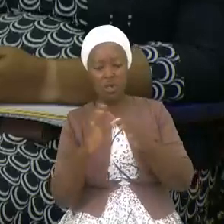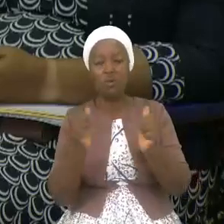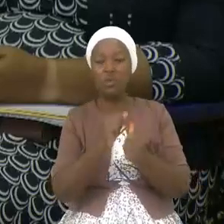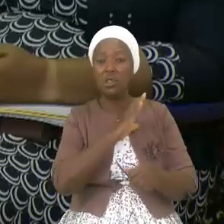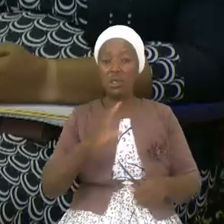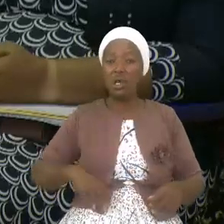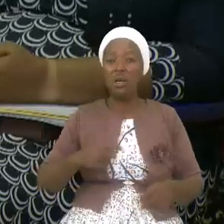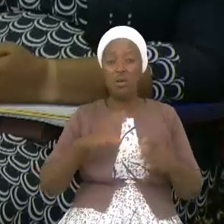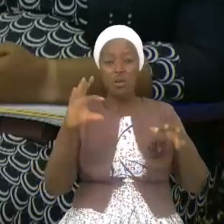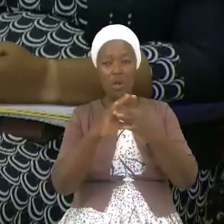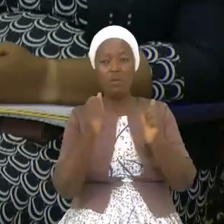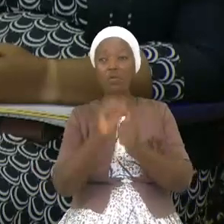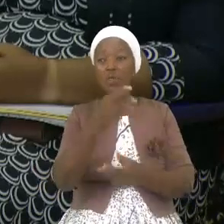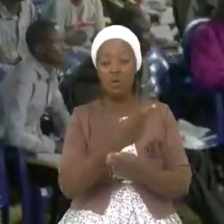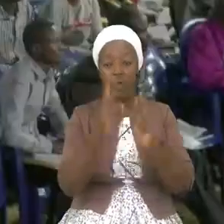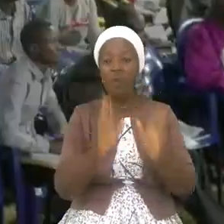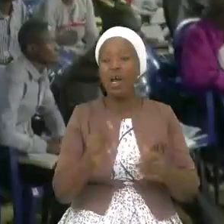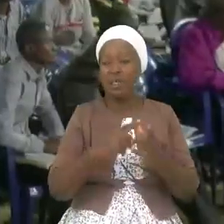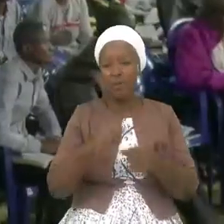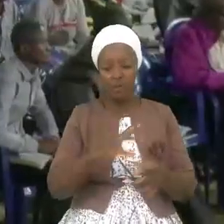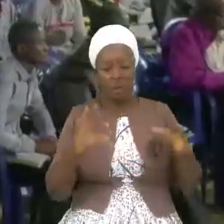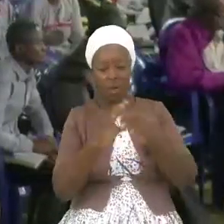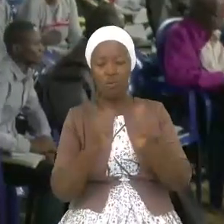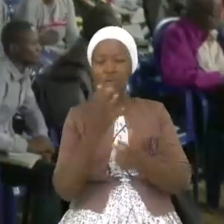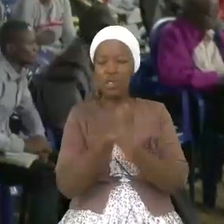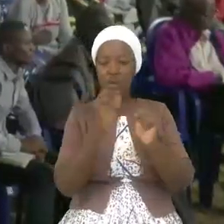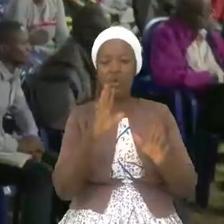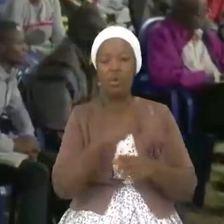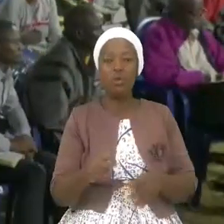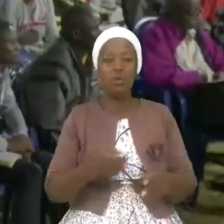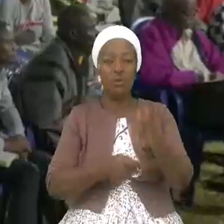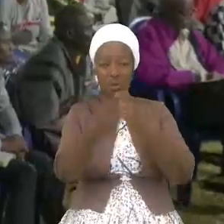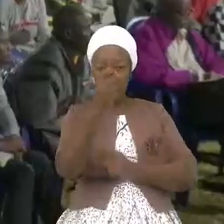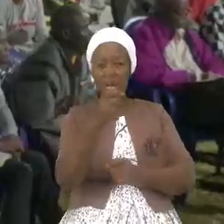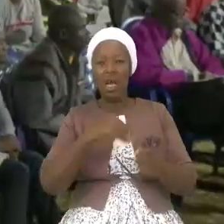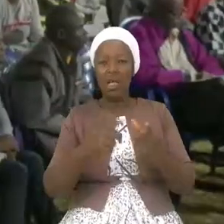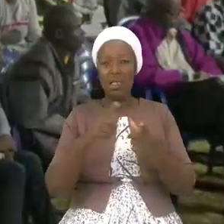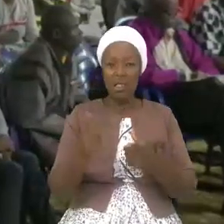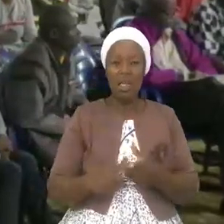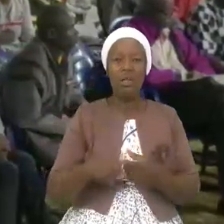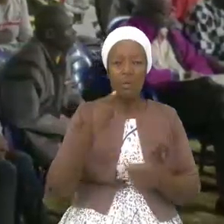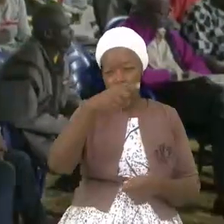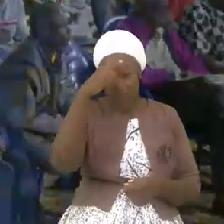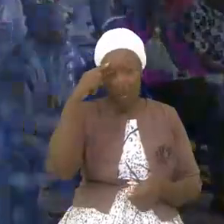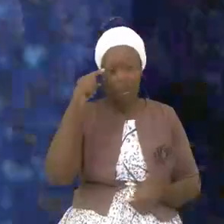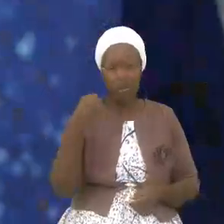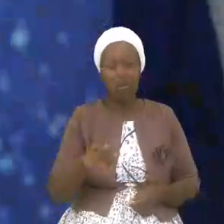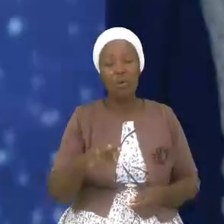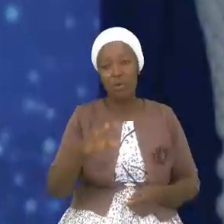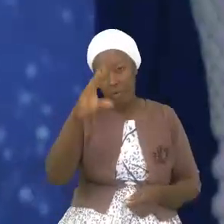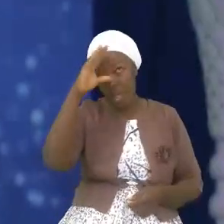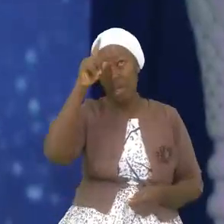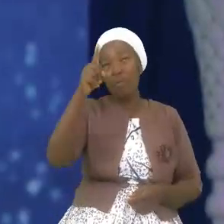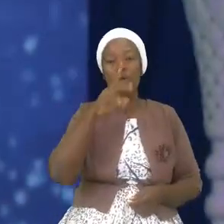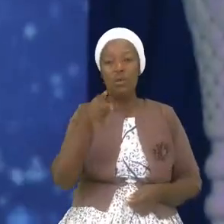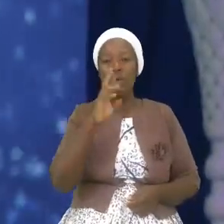your substitute, then because of him, you're found worthy. He'll find you worthy.